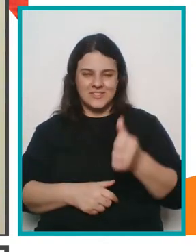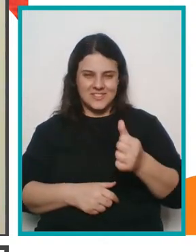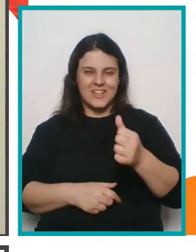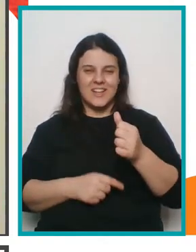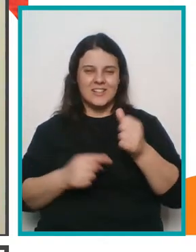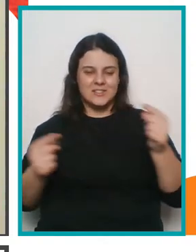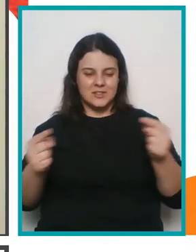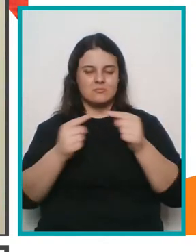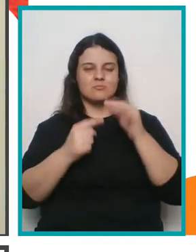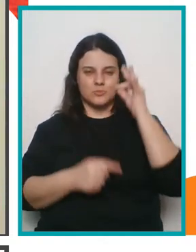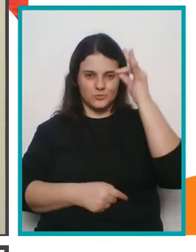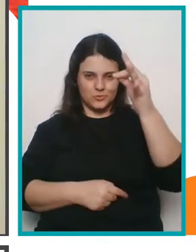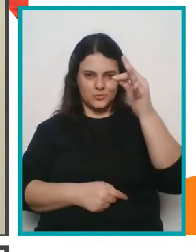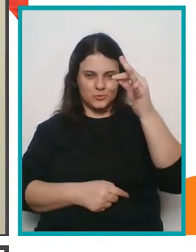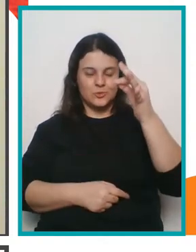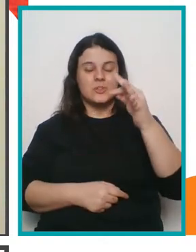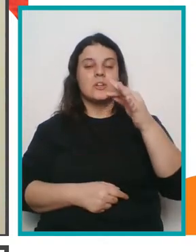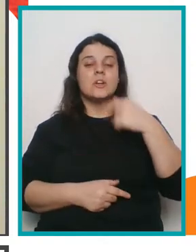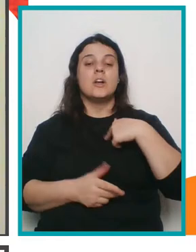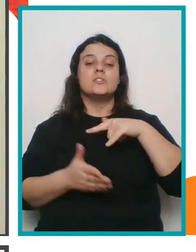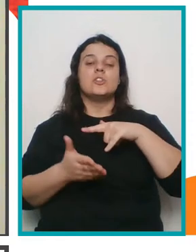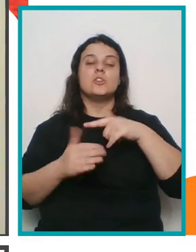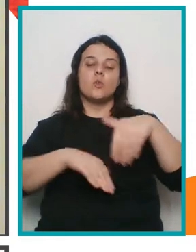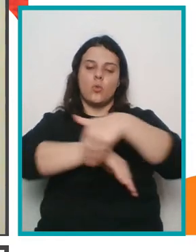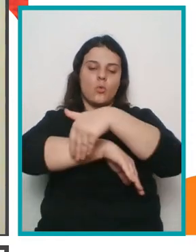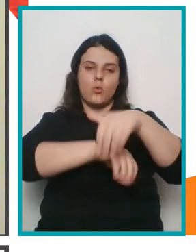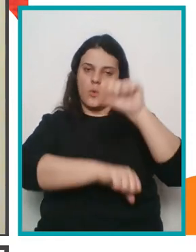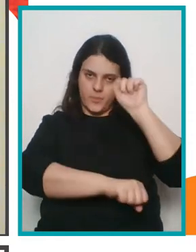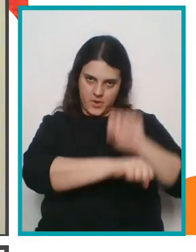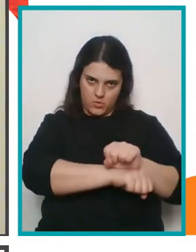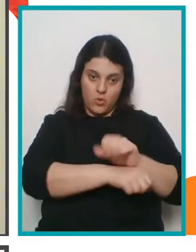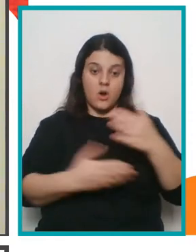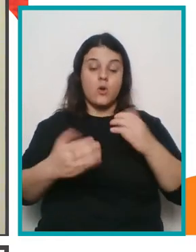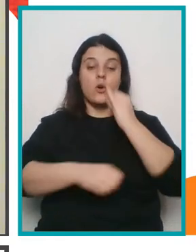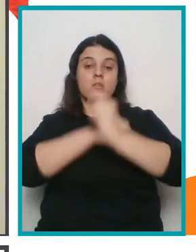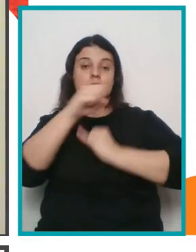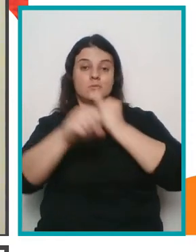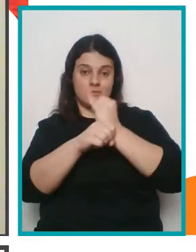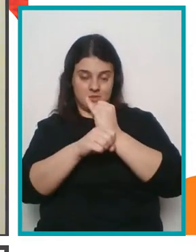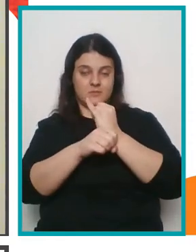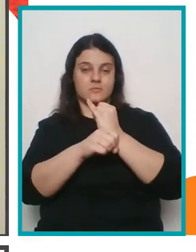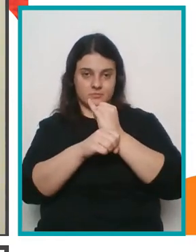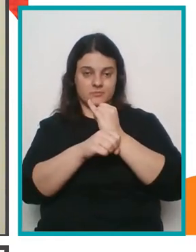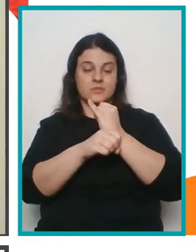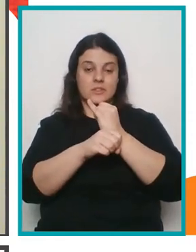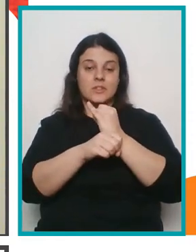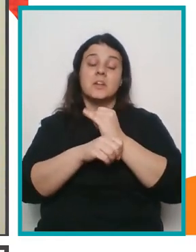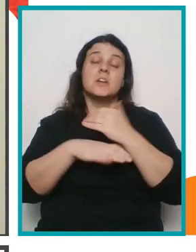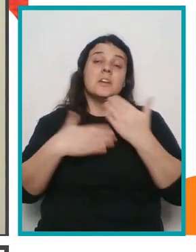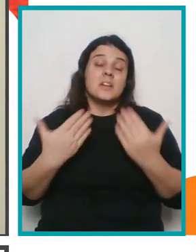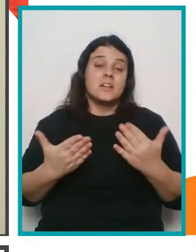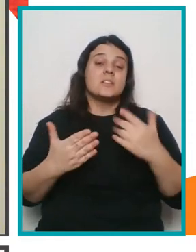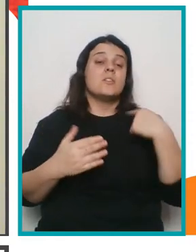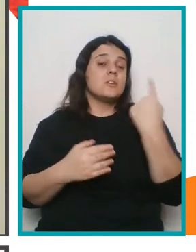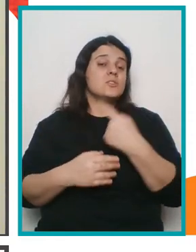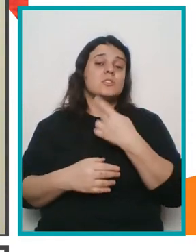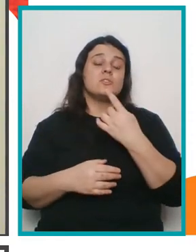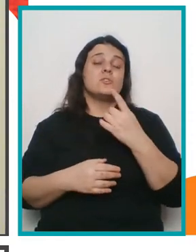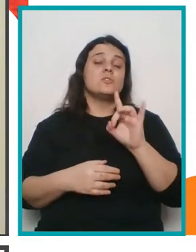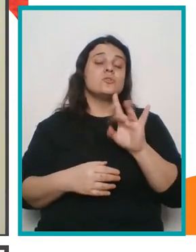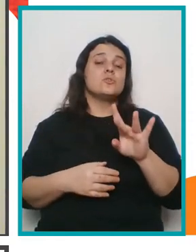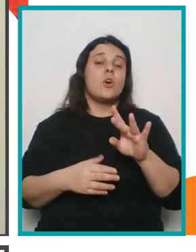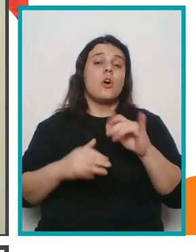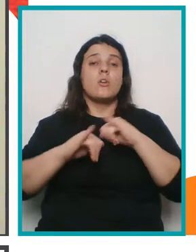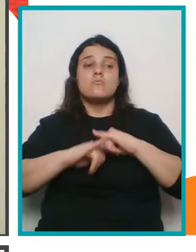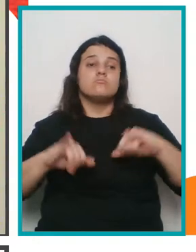online every Friday. You make your placard and take a photo